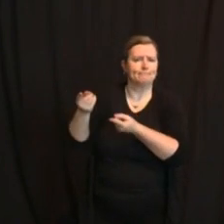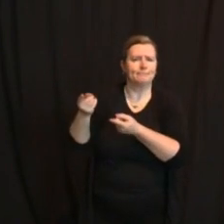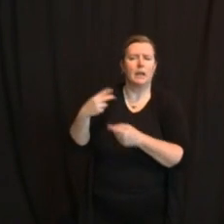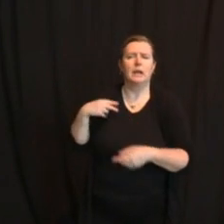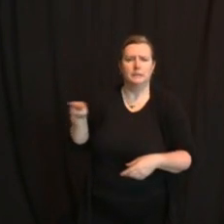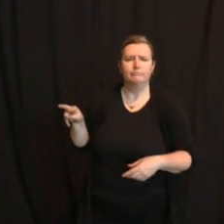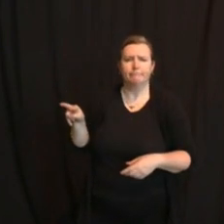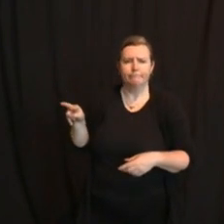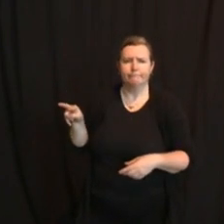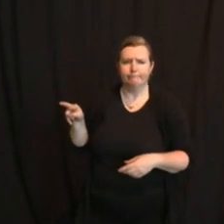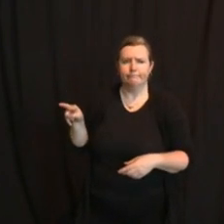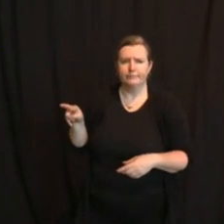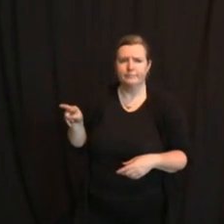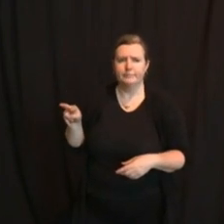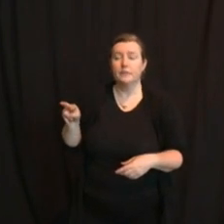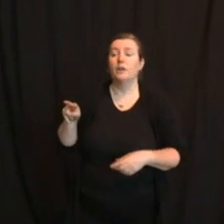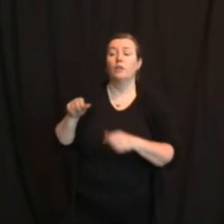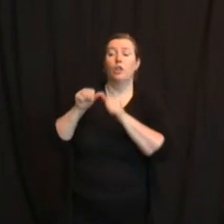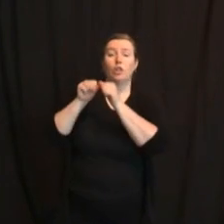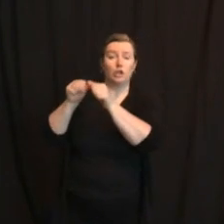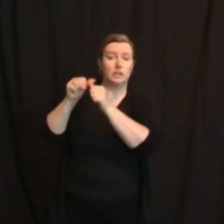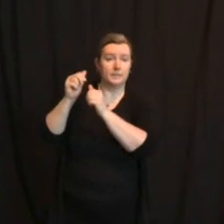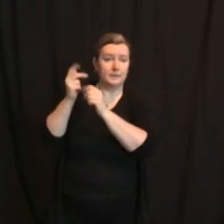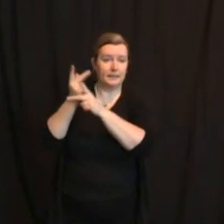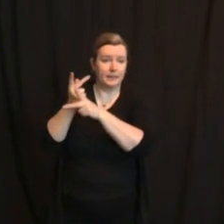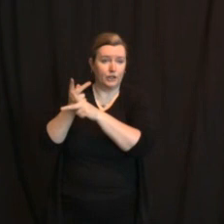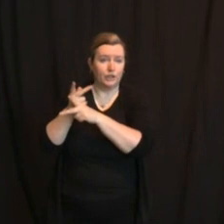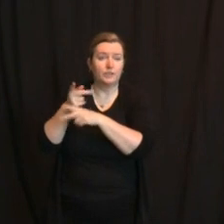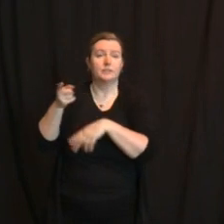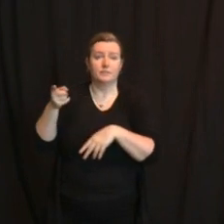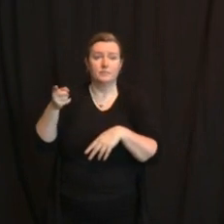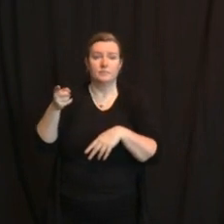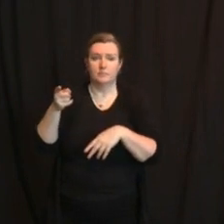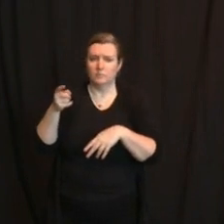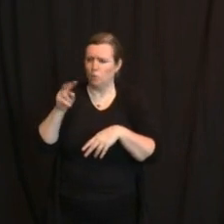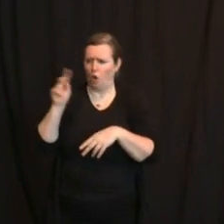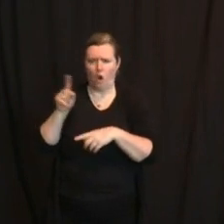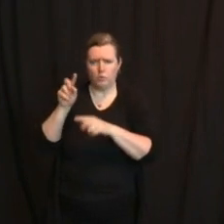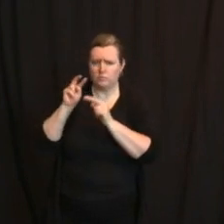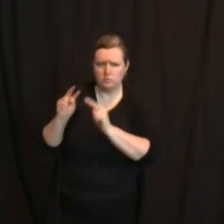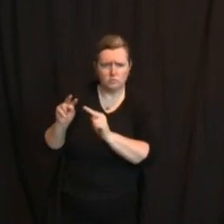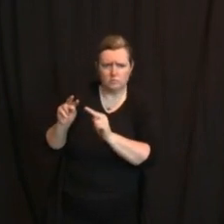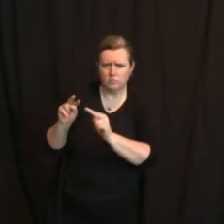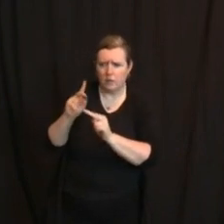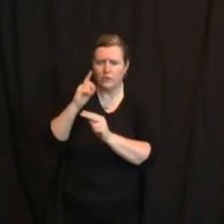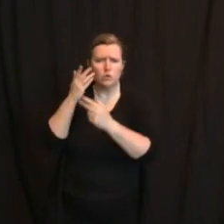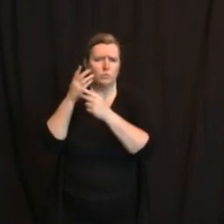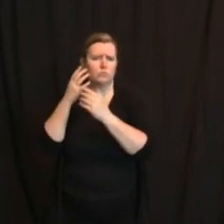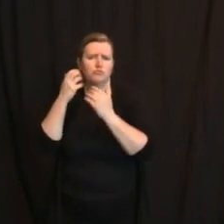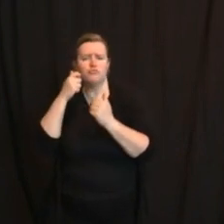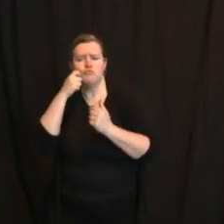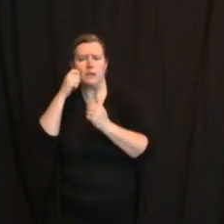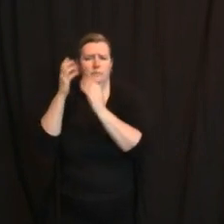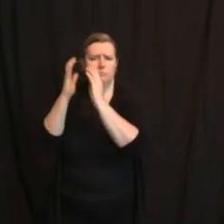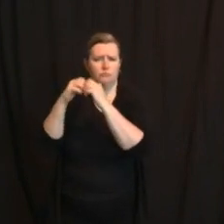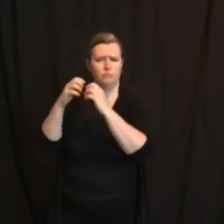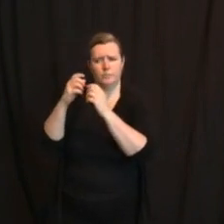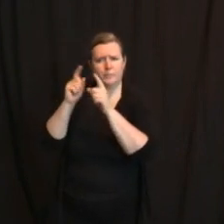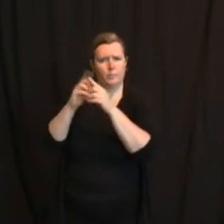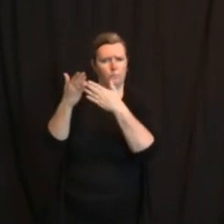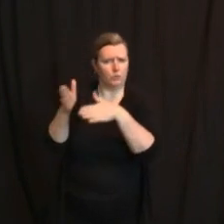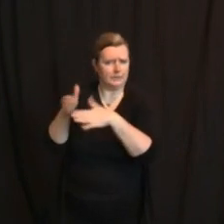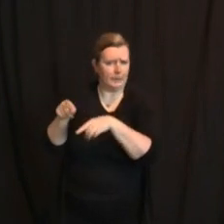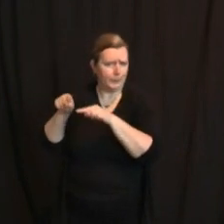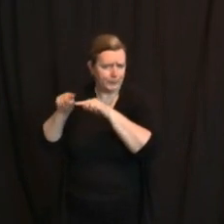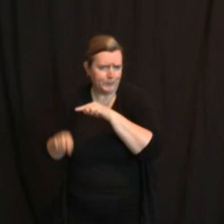big shout out, who's in Atlantic City, by the way, today, is something we continue to look very carefully at. And I meant every word and then some. So